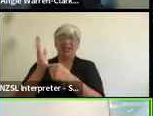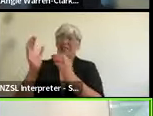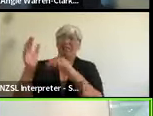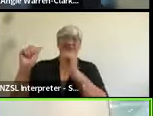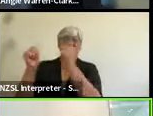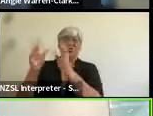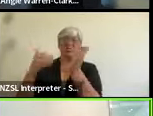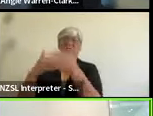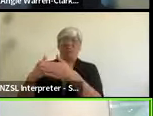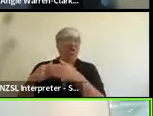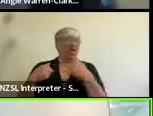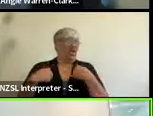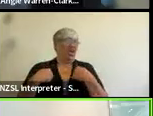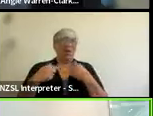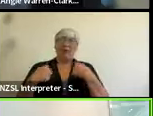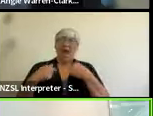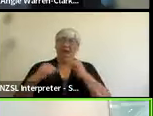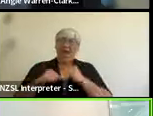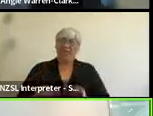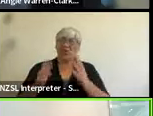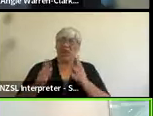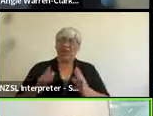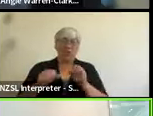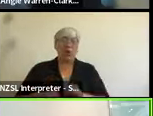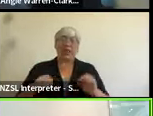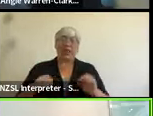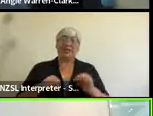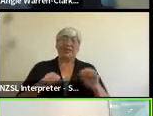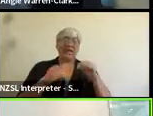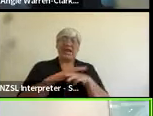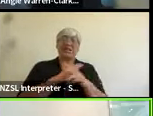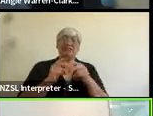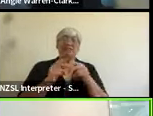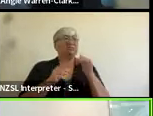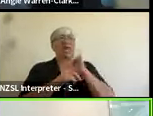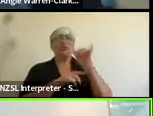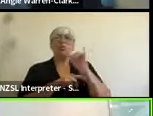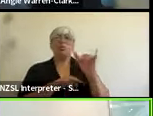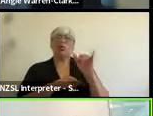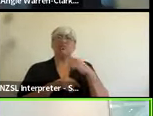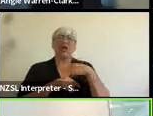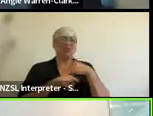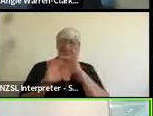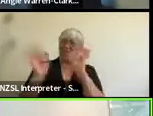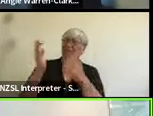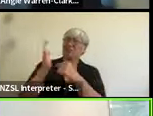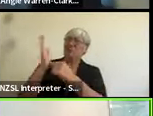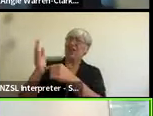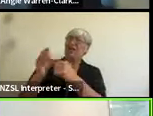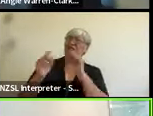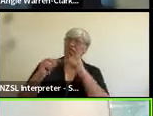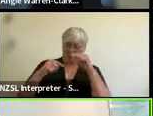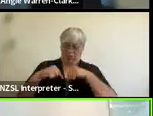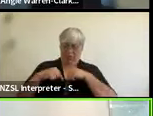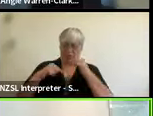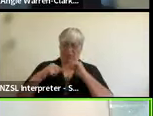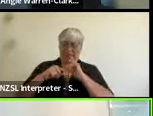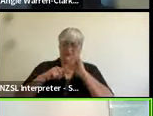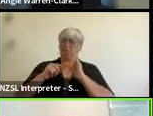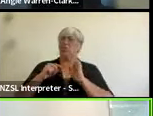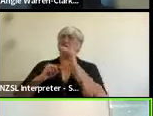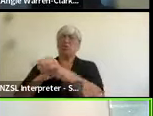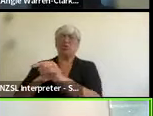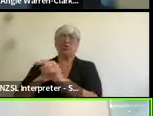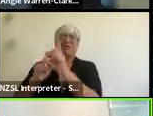the international terminal all night because I had no public transport to get back. So I think that